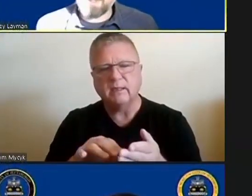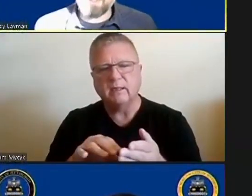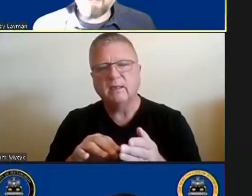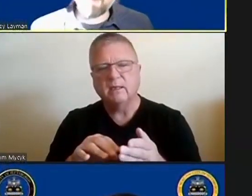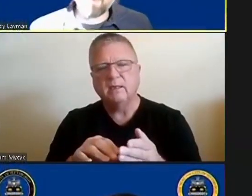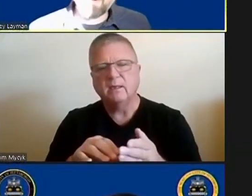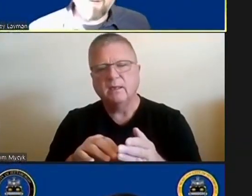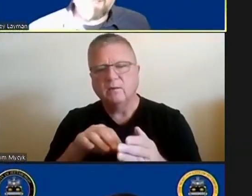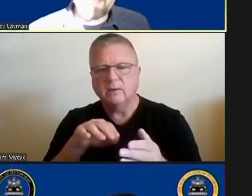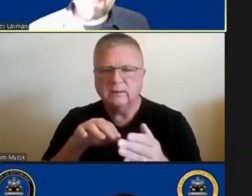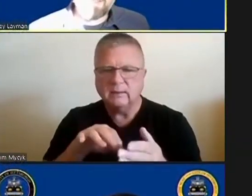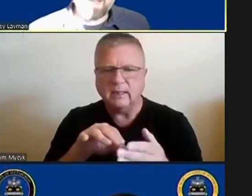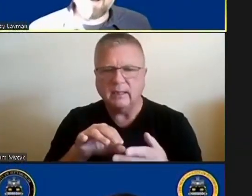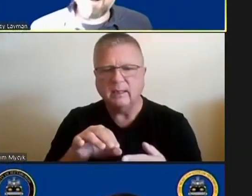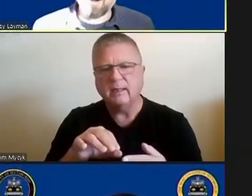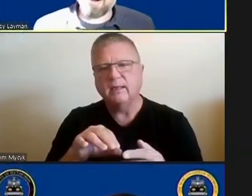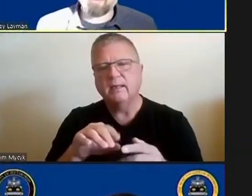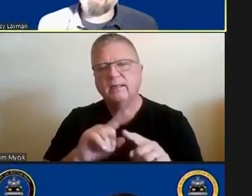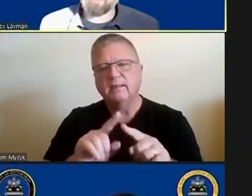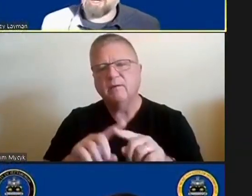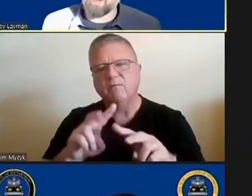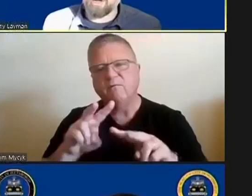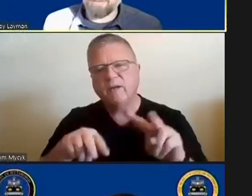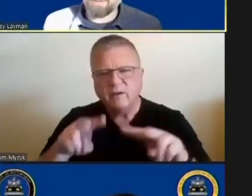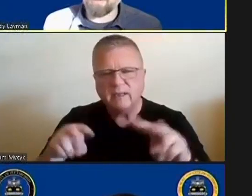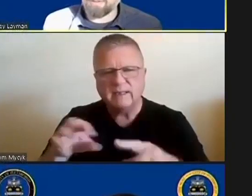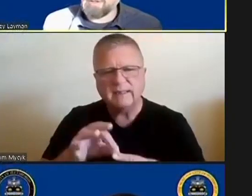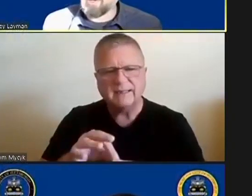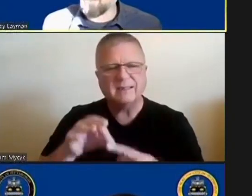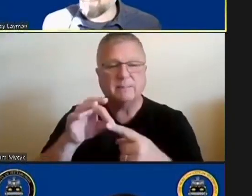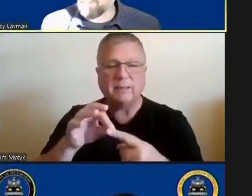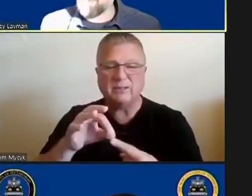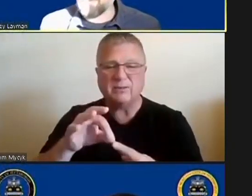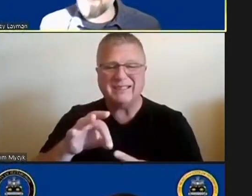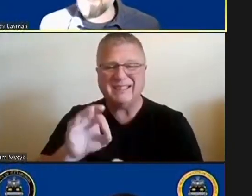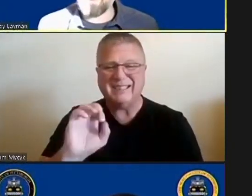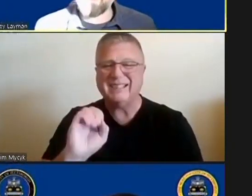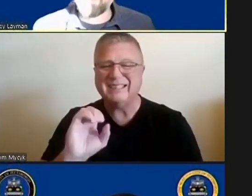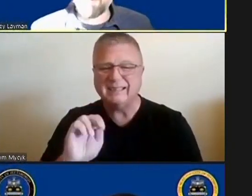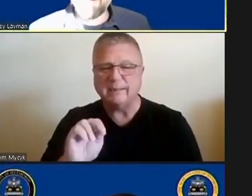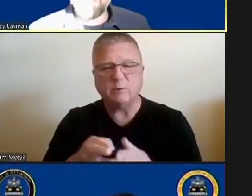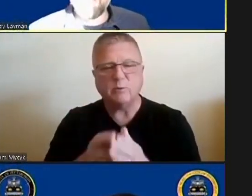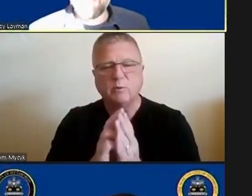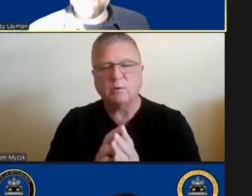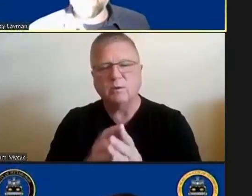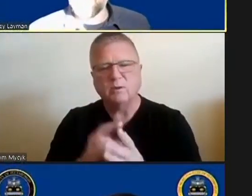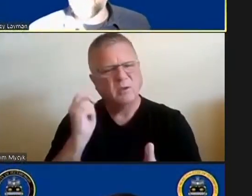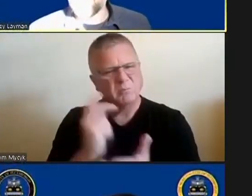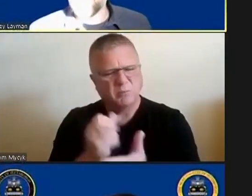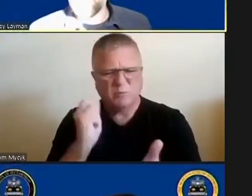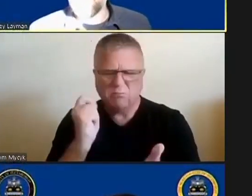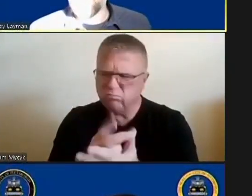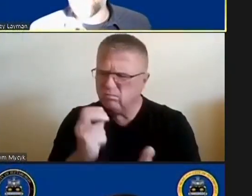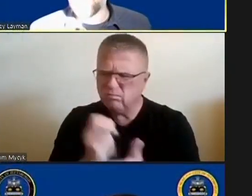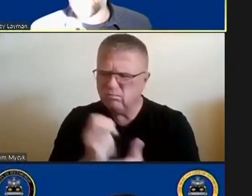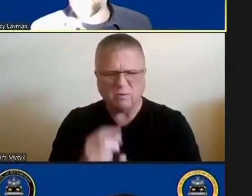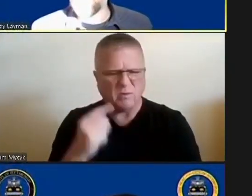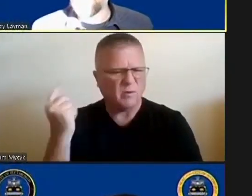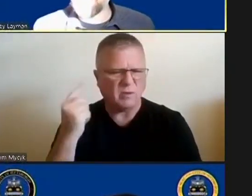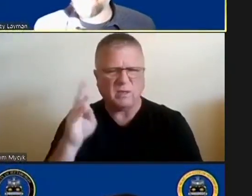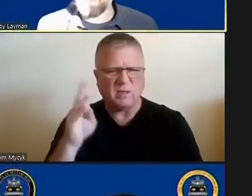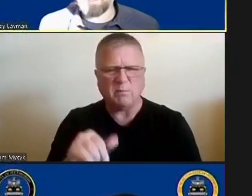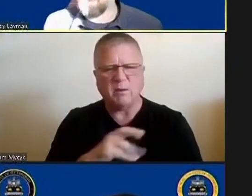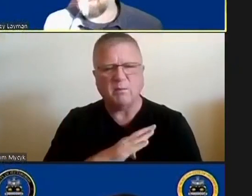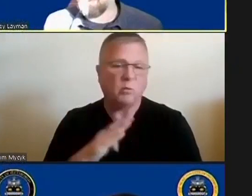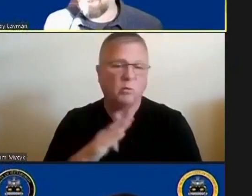and special exception requests that are often approved universally by the board. And the